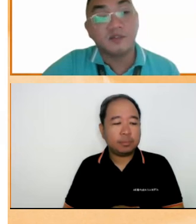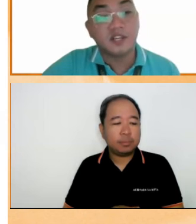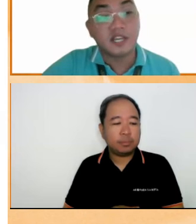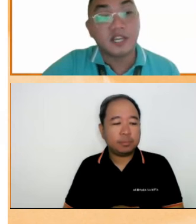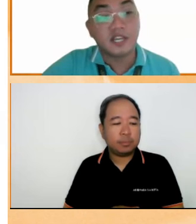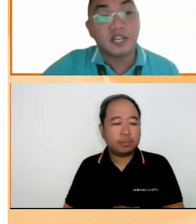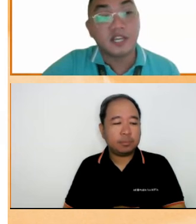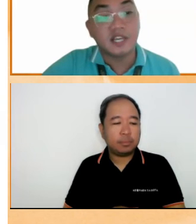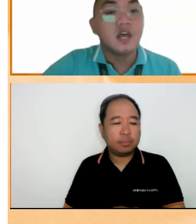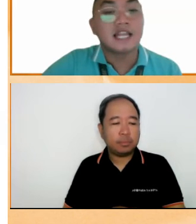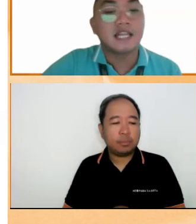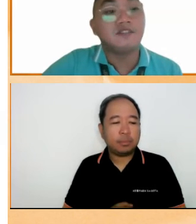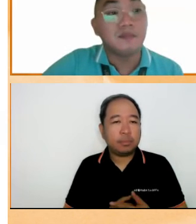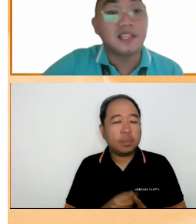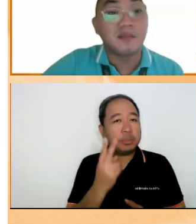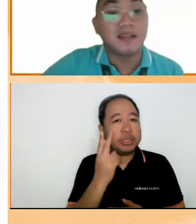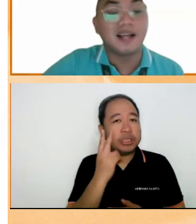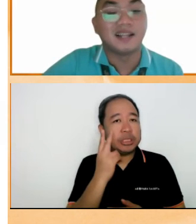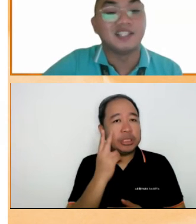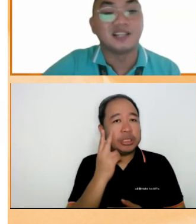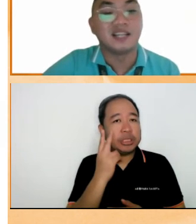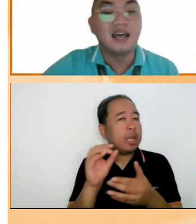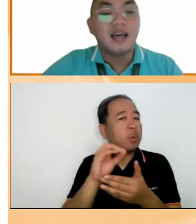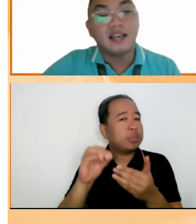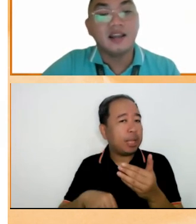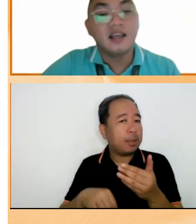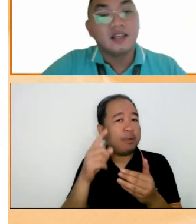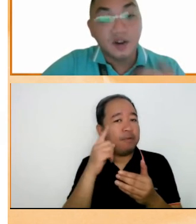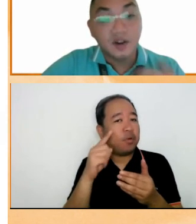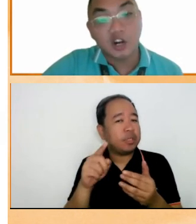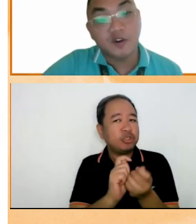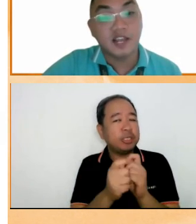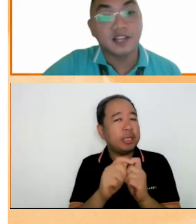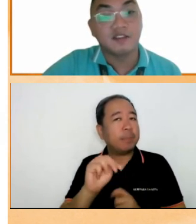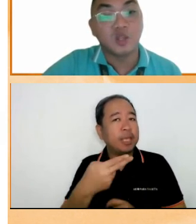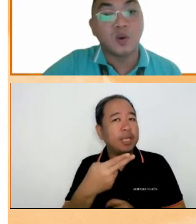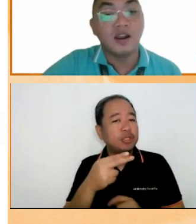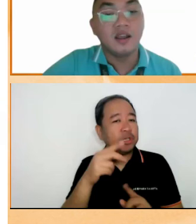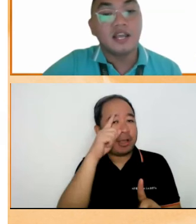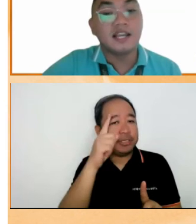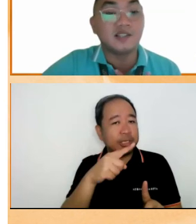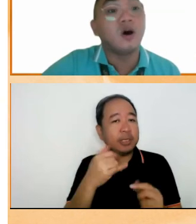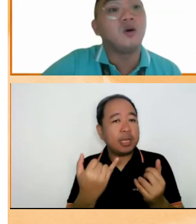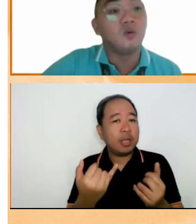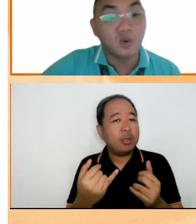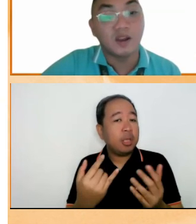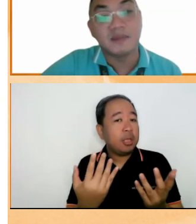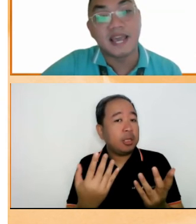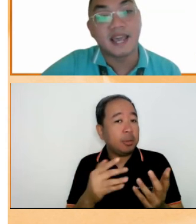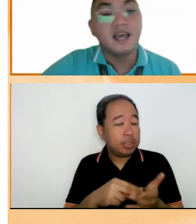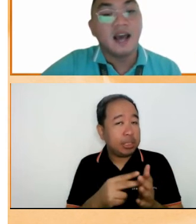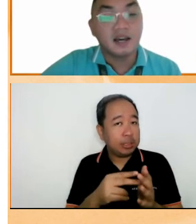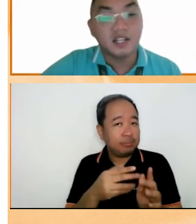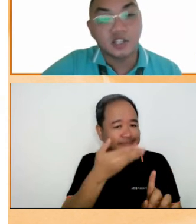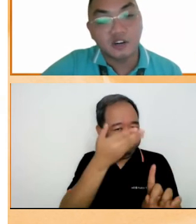So here are just some of the key outcomes in reframing the mental health agenda. Again, the return for the individual in his all-over